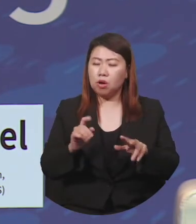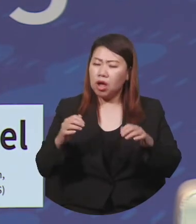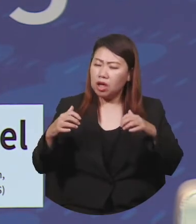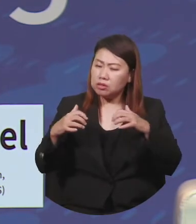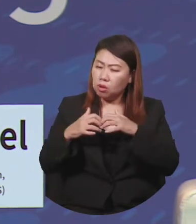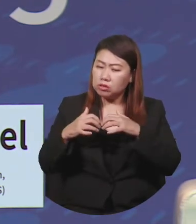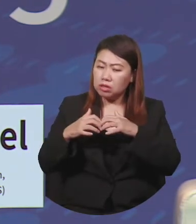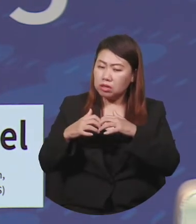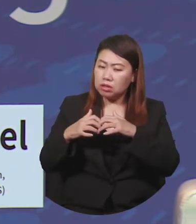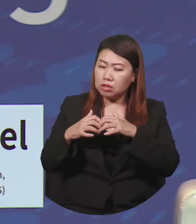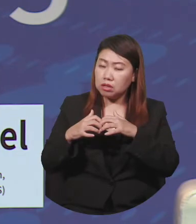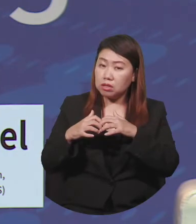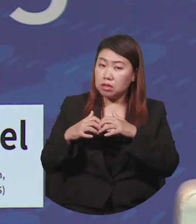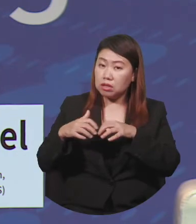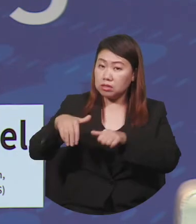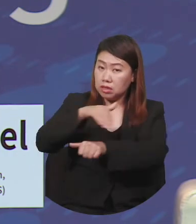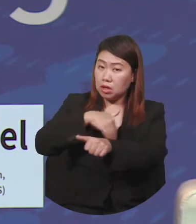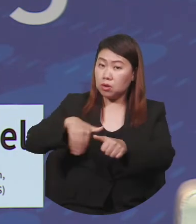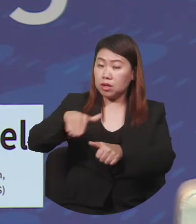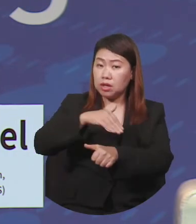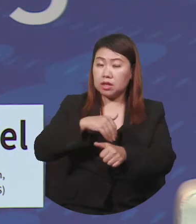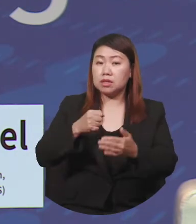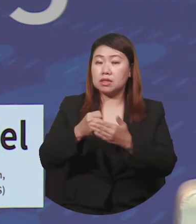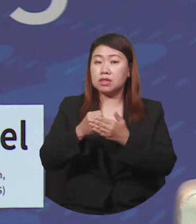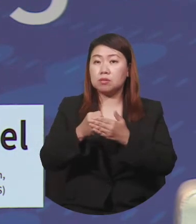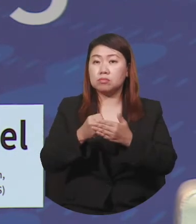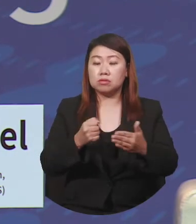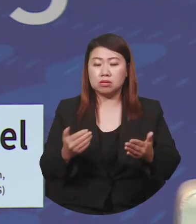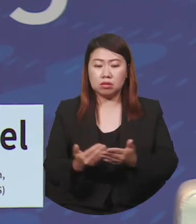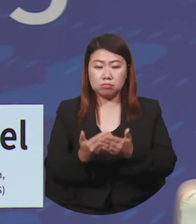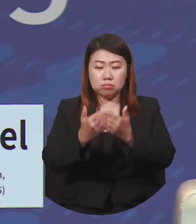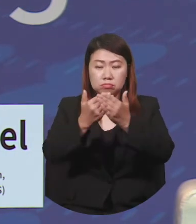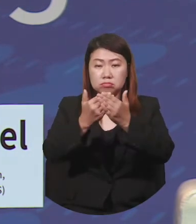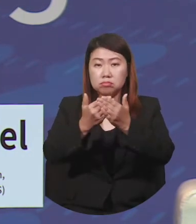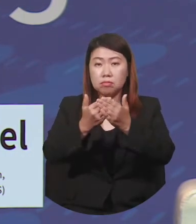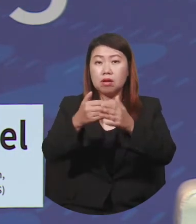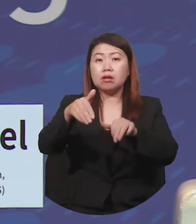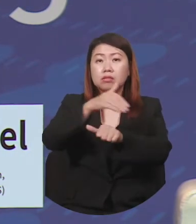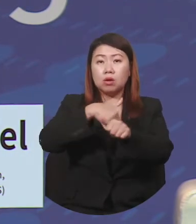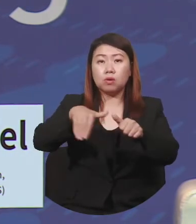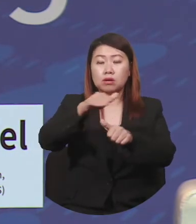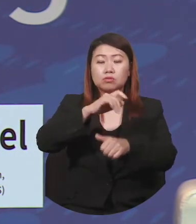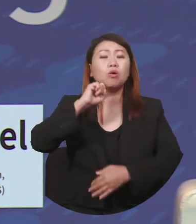bit more concrete, thinking about authoritarian regimes,